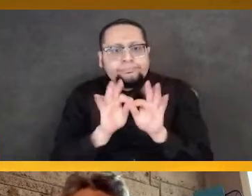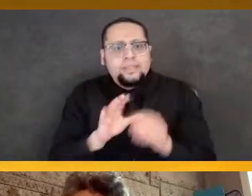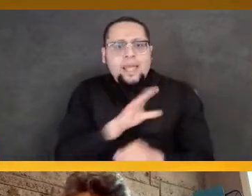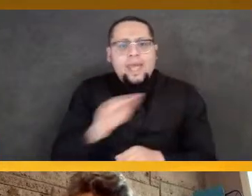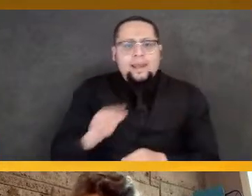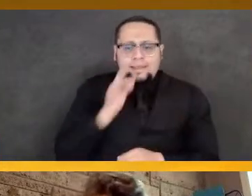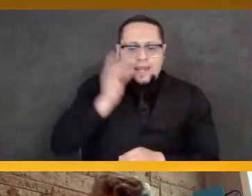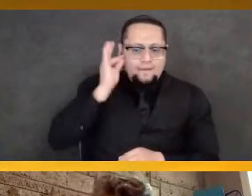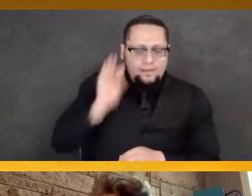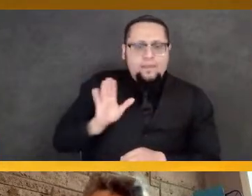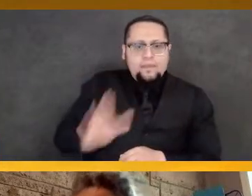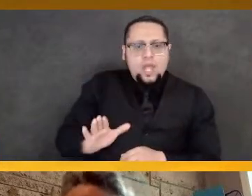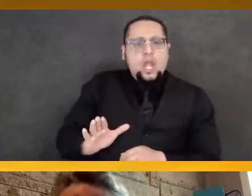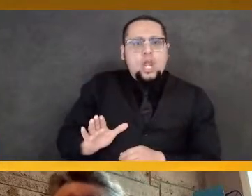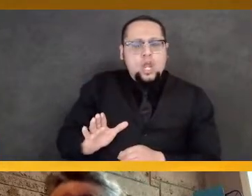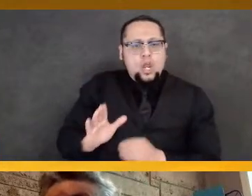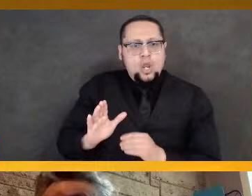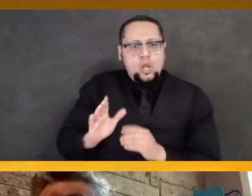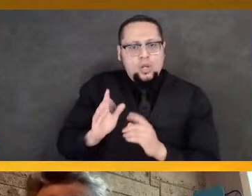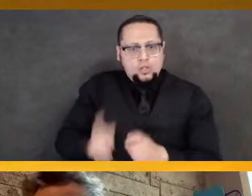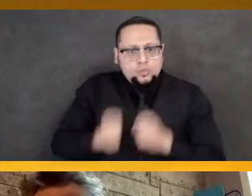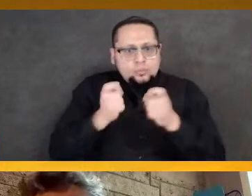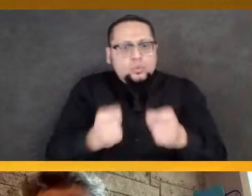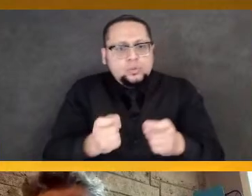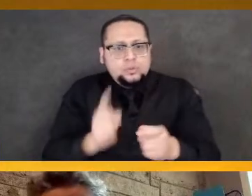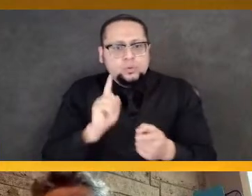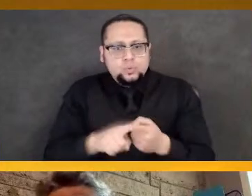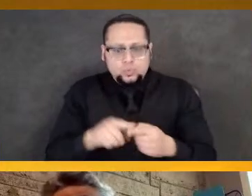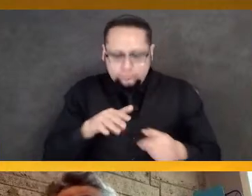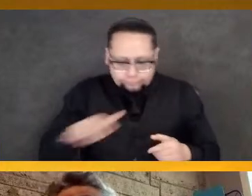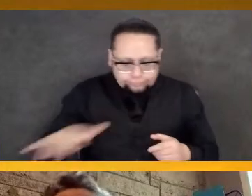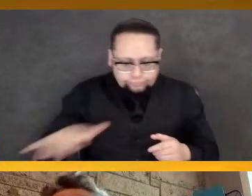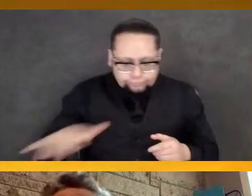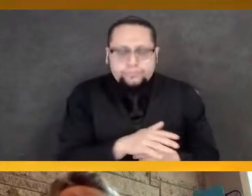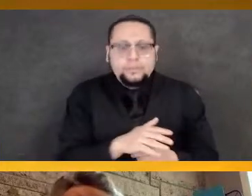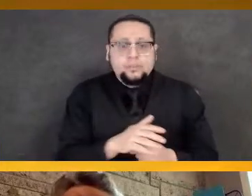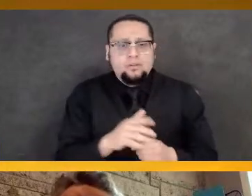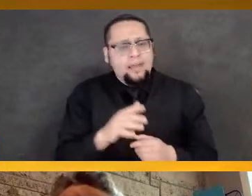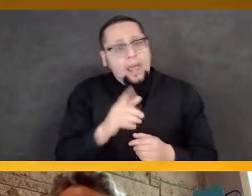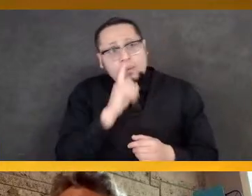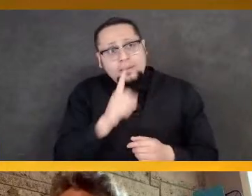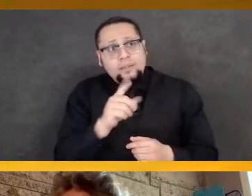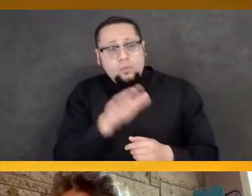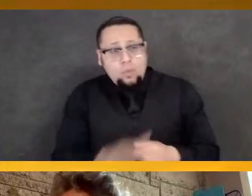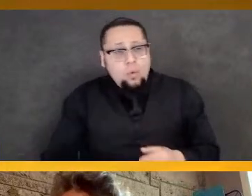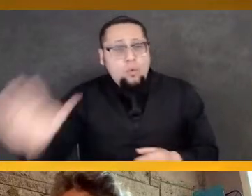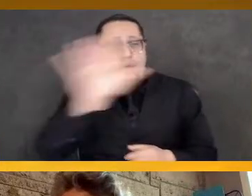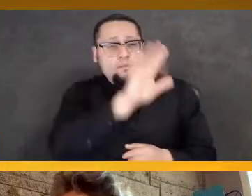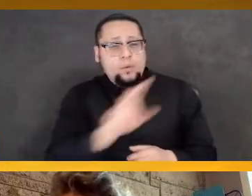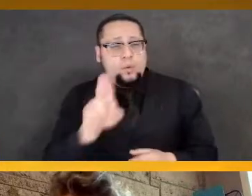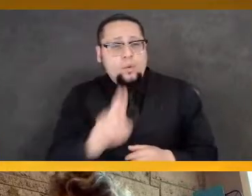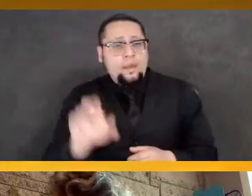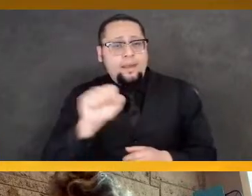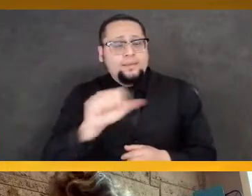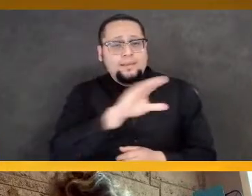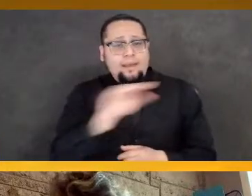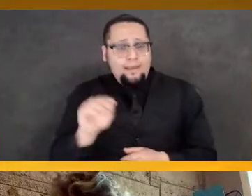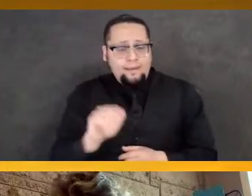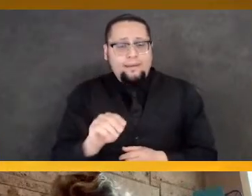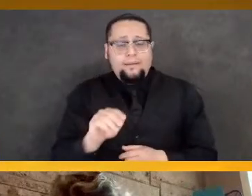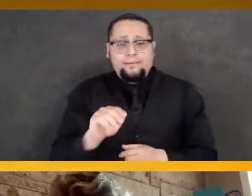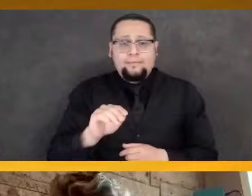of the Native American communities in the United States, but also in the whole Latin American